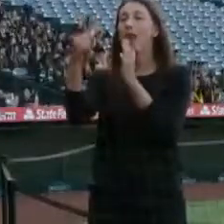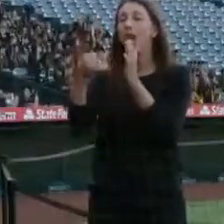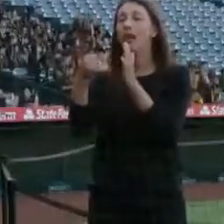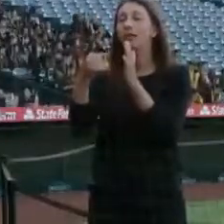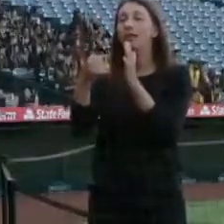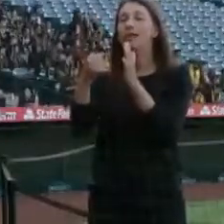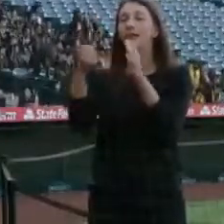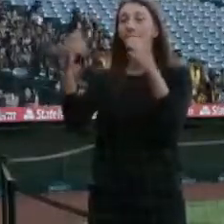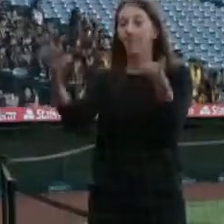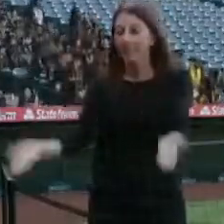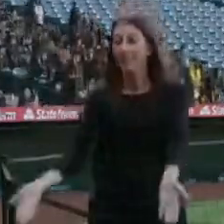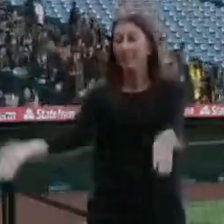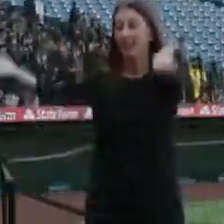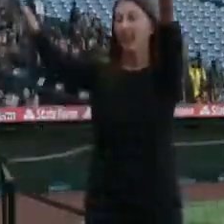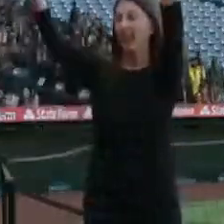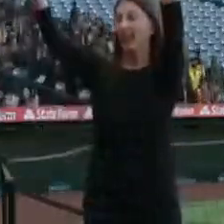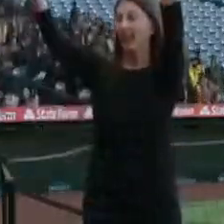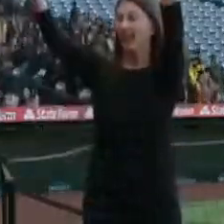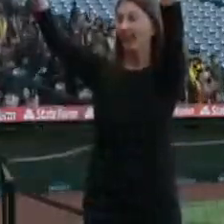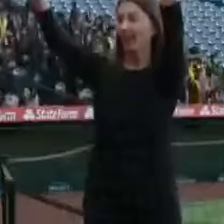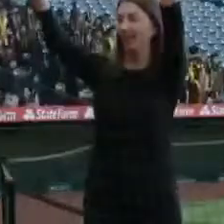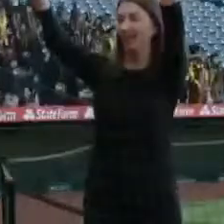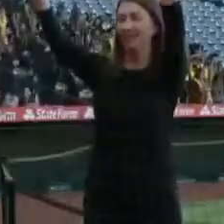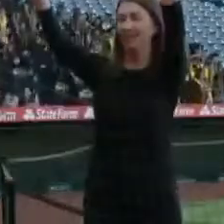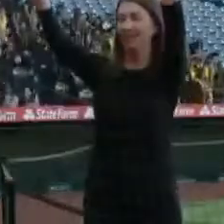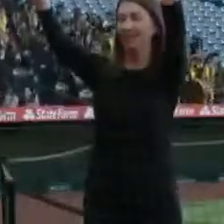to be recognized.